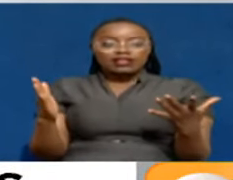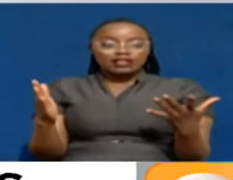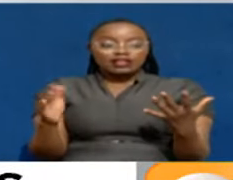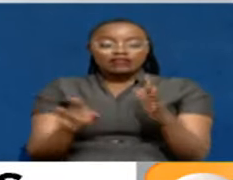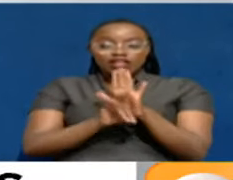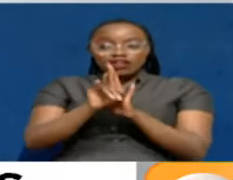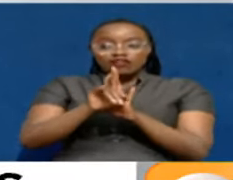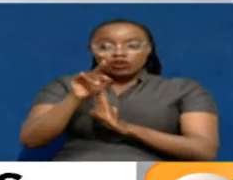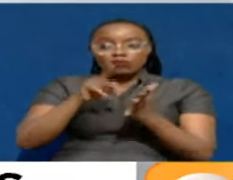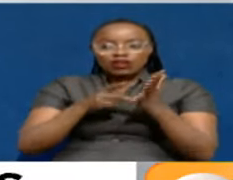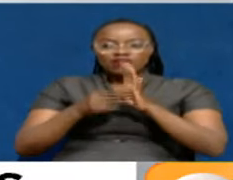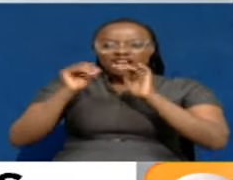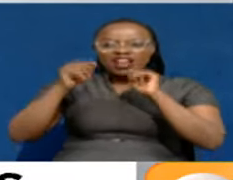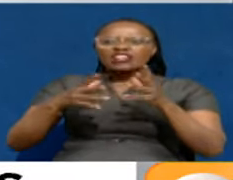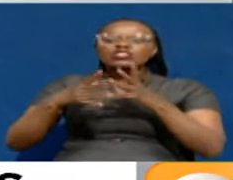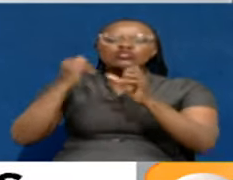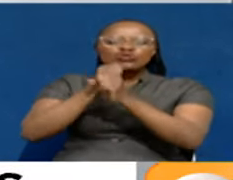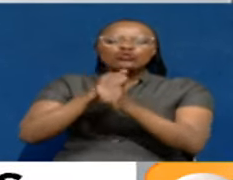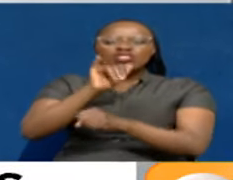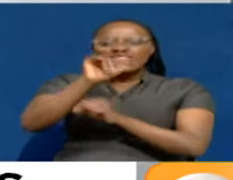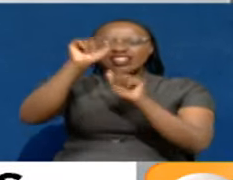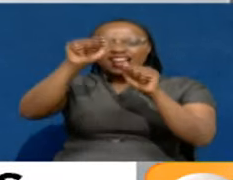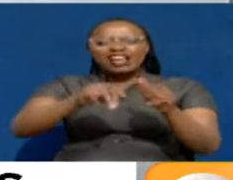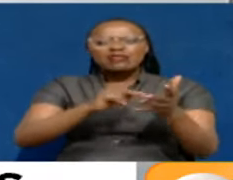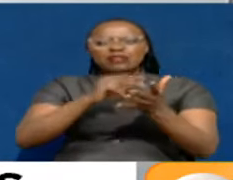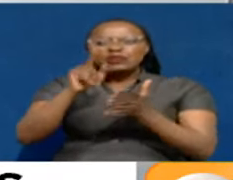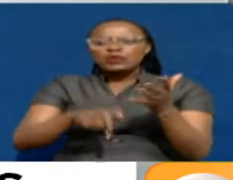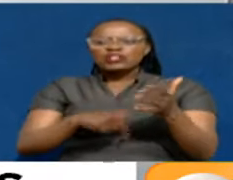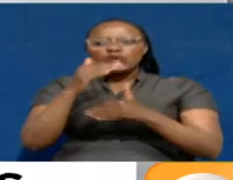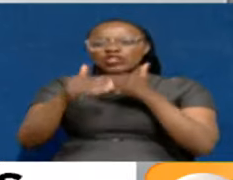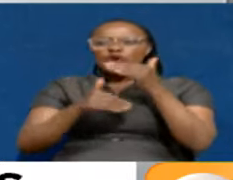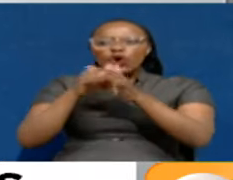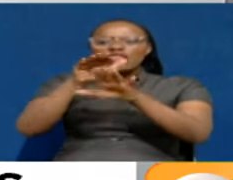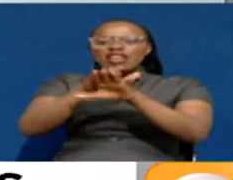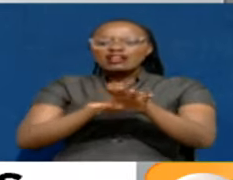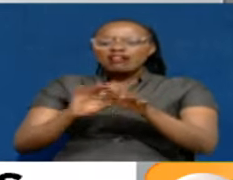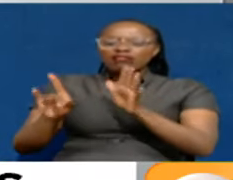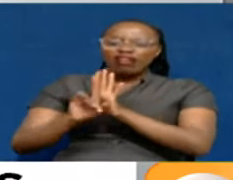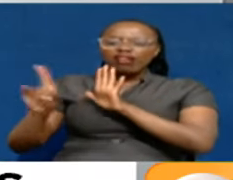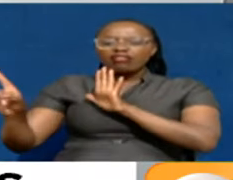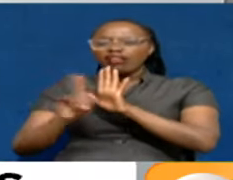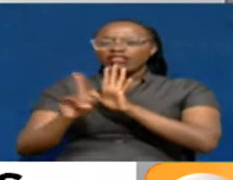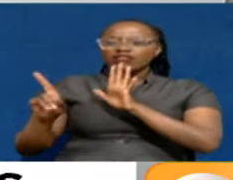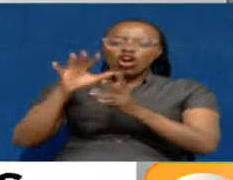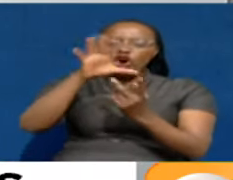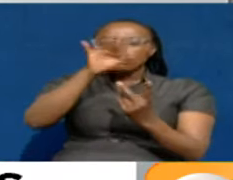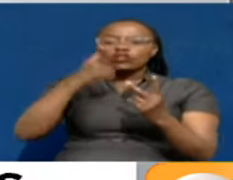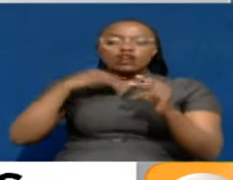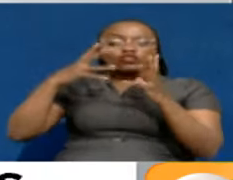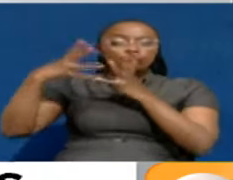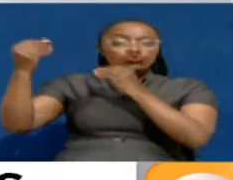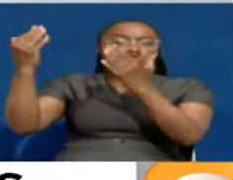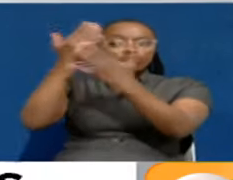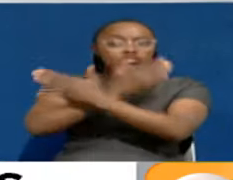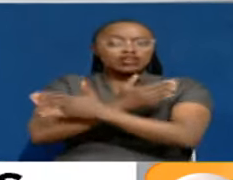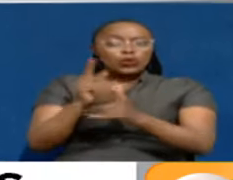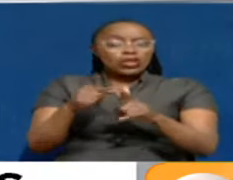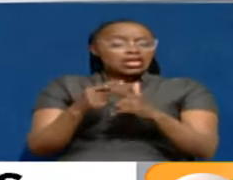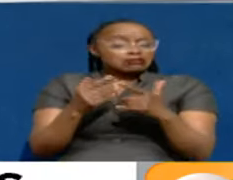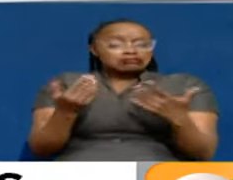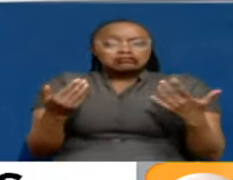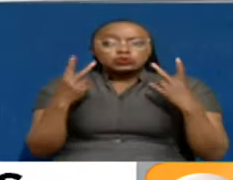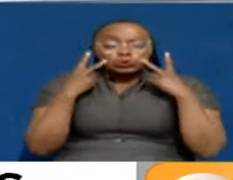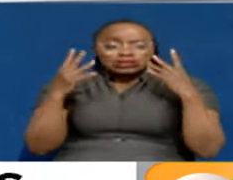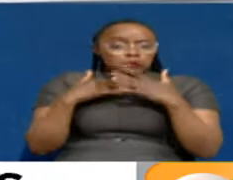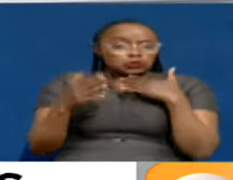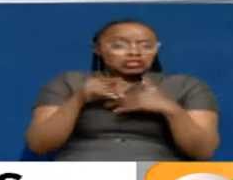you know, development projects, he goes ahead and does it. So this, with all the delays back and forth, he has the option of going at night. So this is, let's